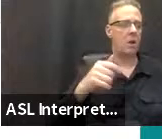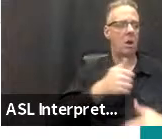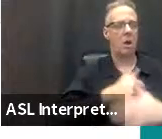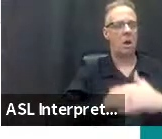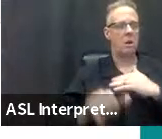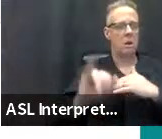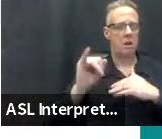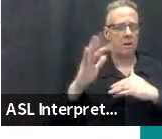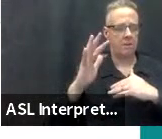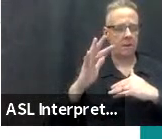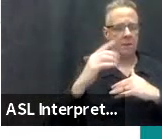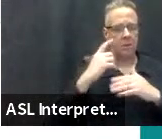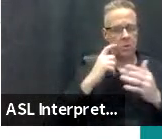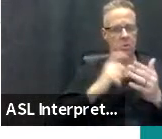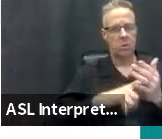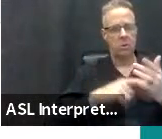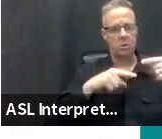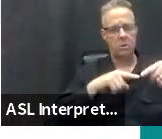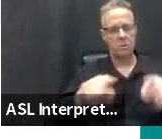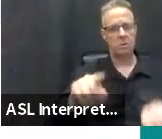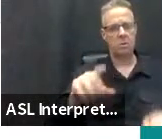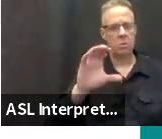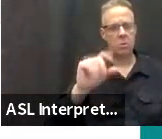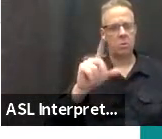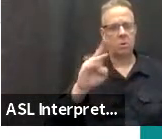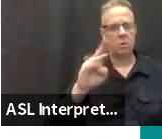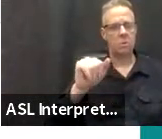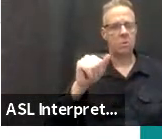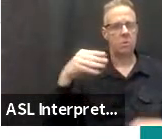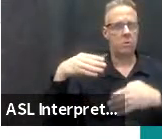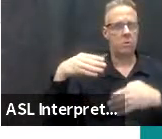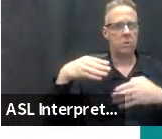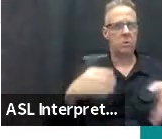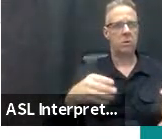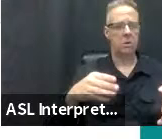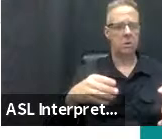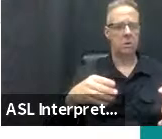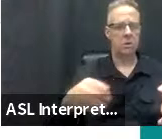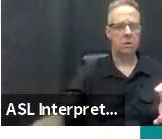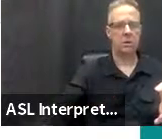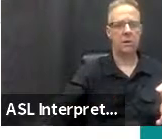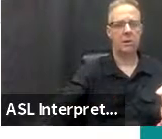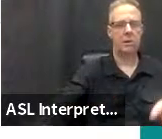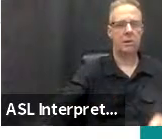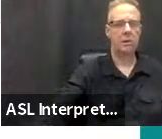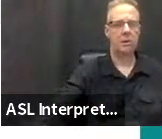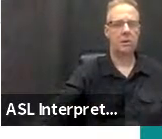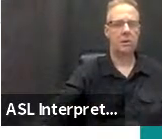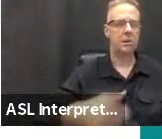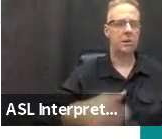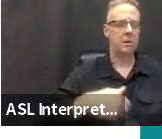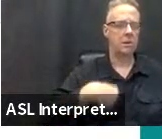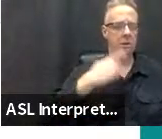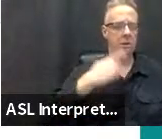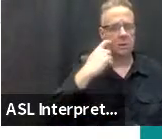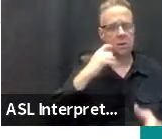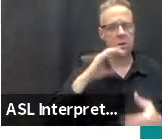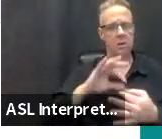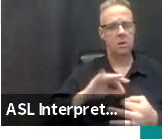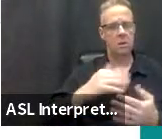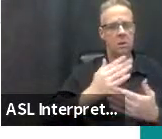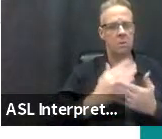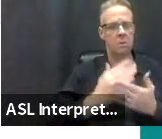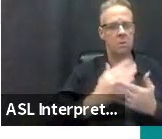parallel Columbia Street, which it turns into. Now, I mentioned earlier, as a part of this project, we're looking